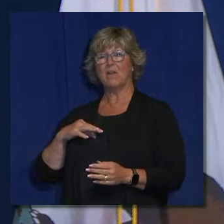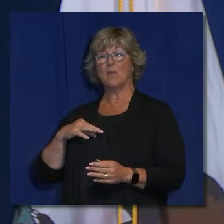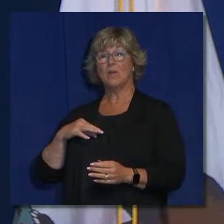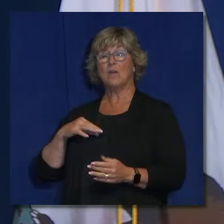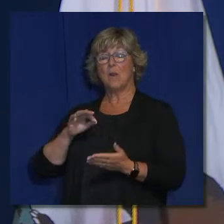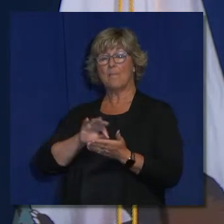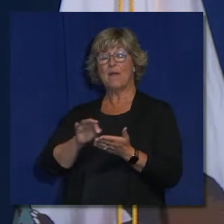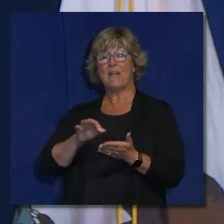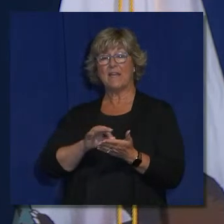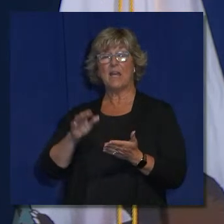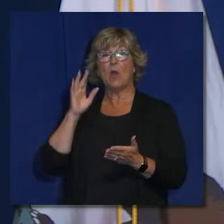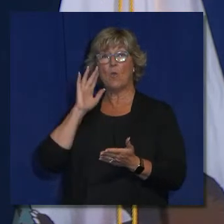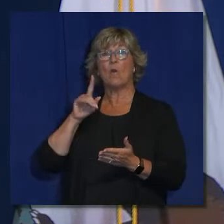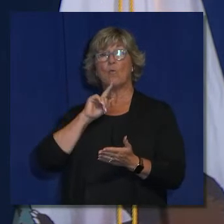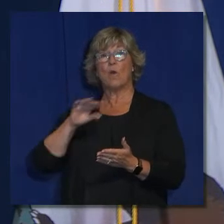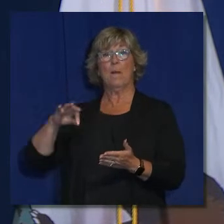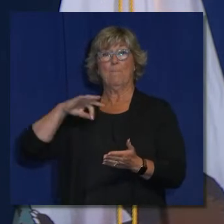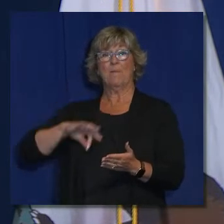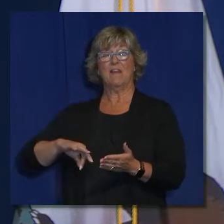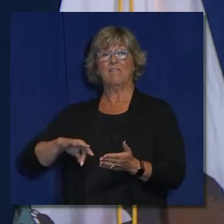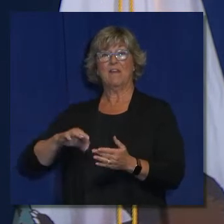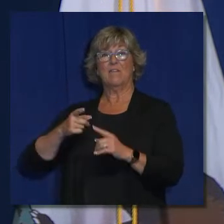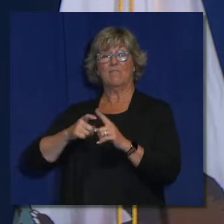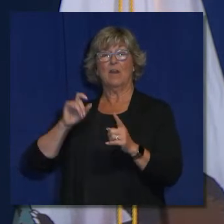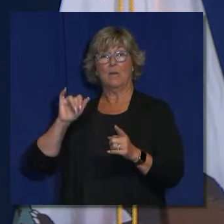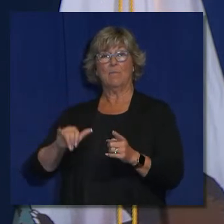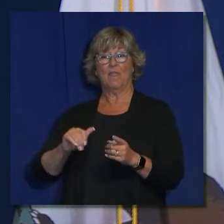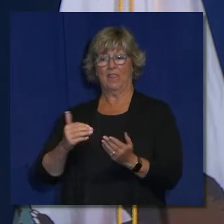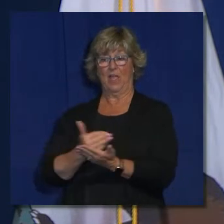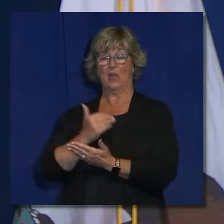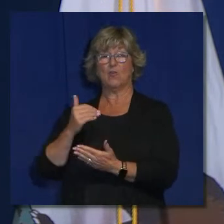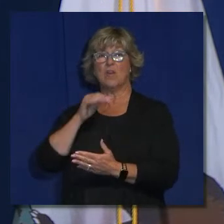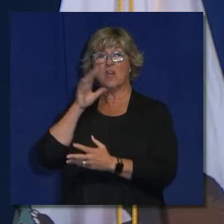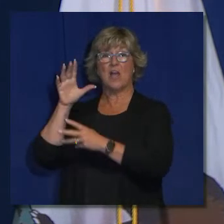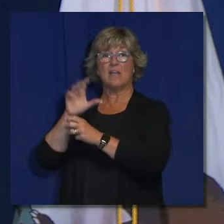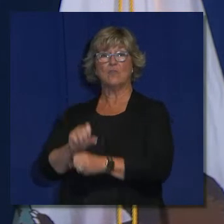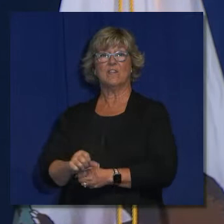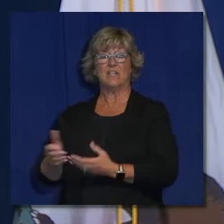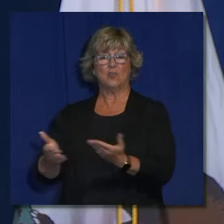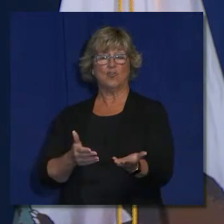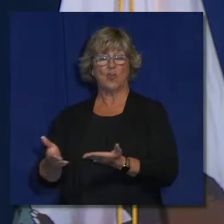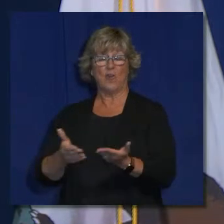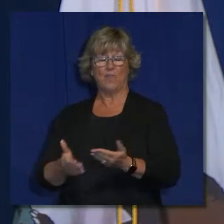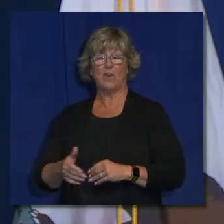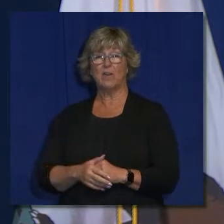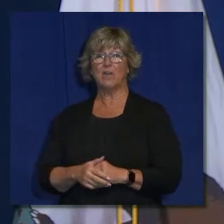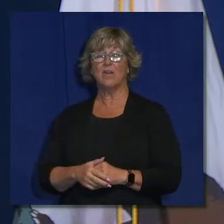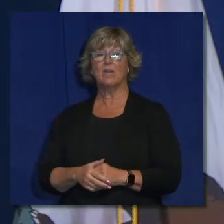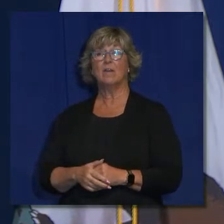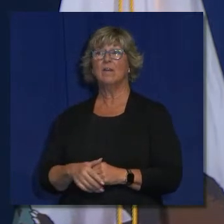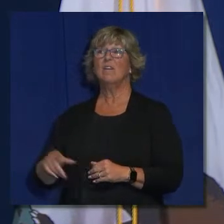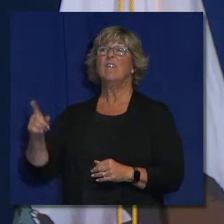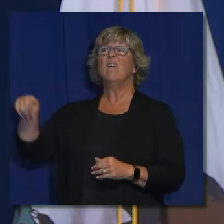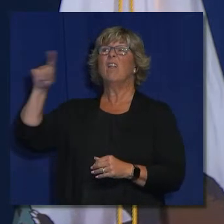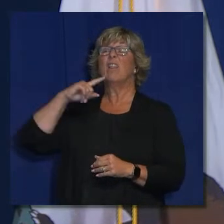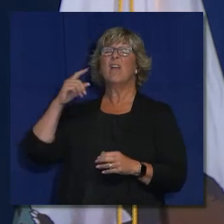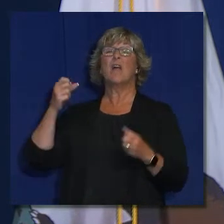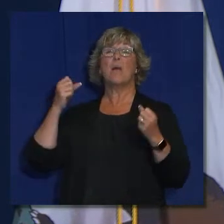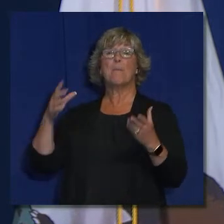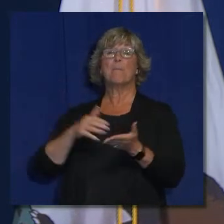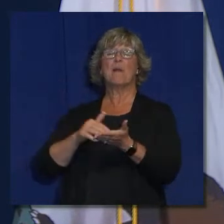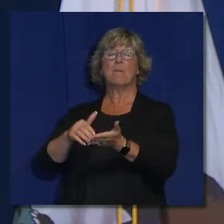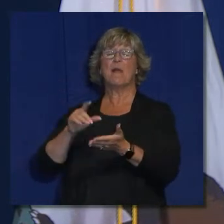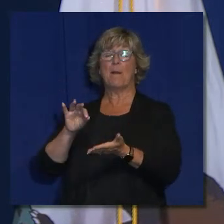Medi-Cal are going to really benefit from these new non-traditional services. And critics say that millions of